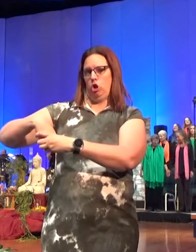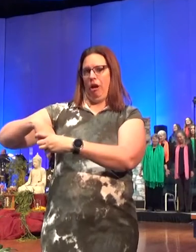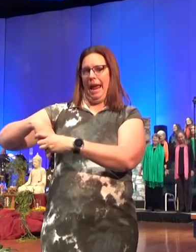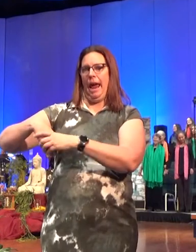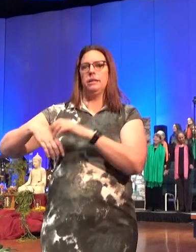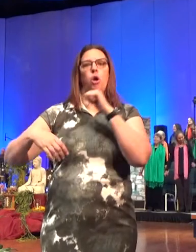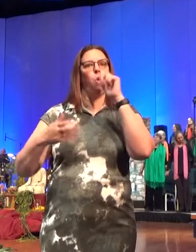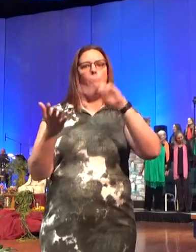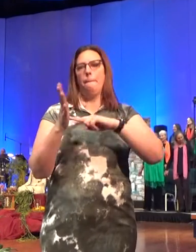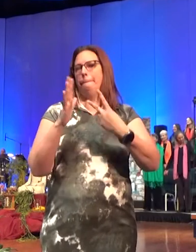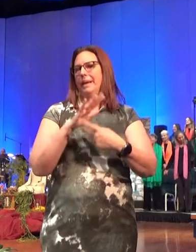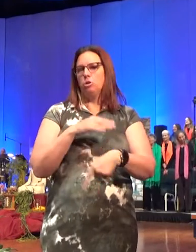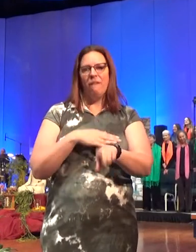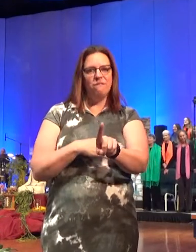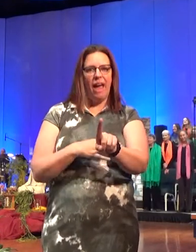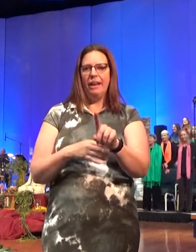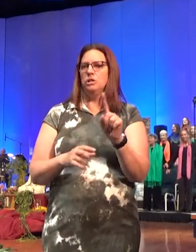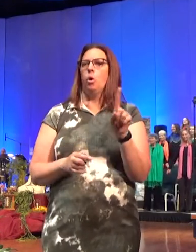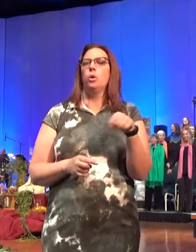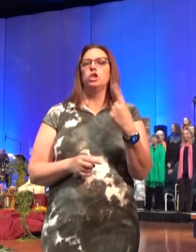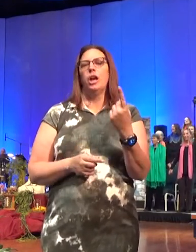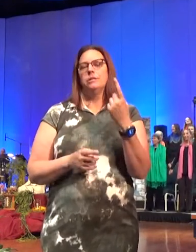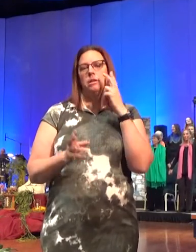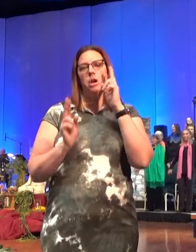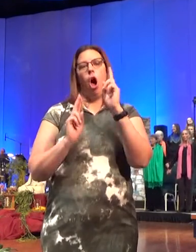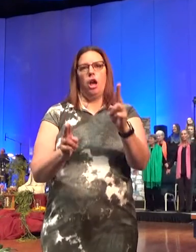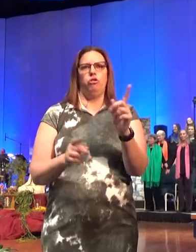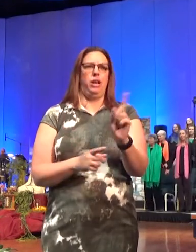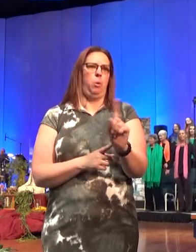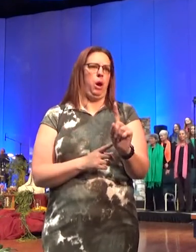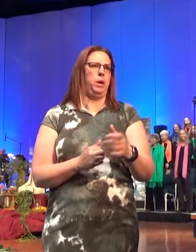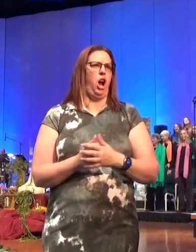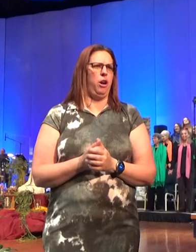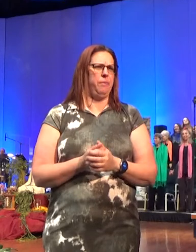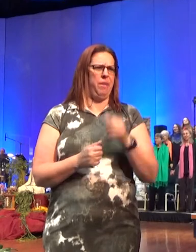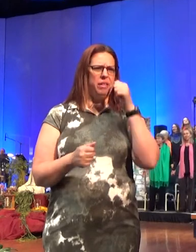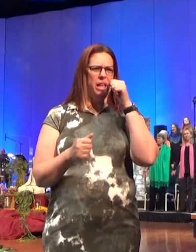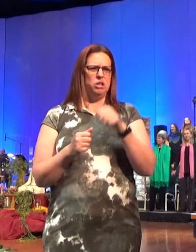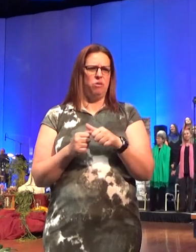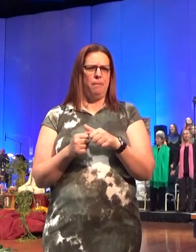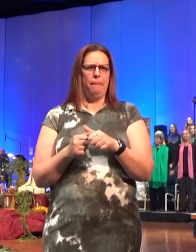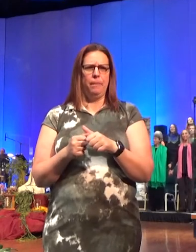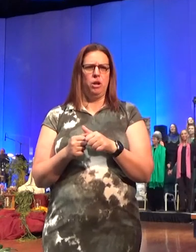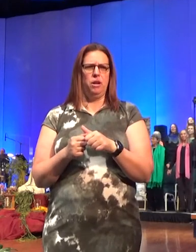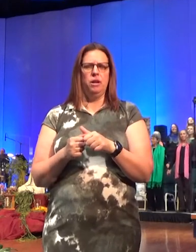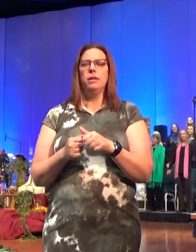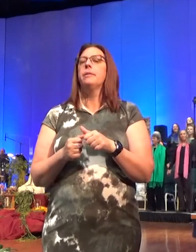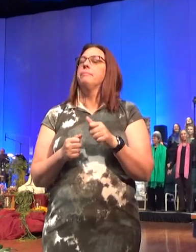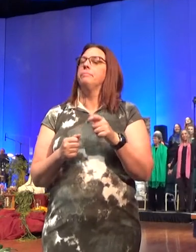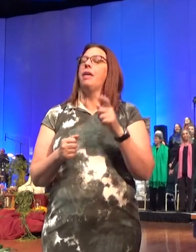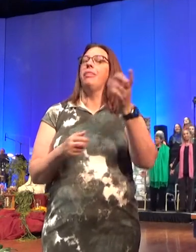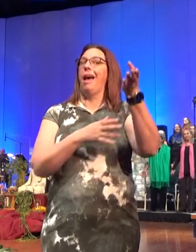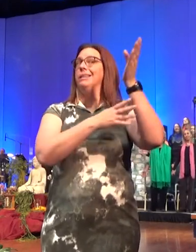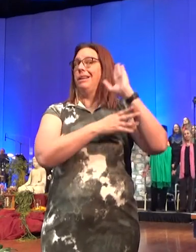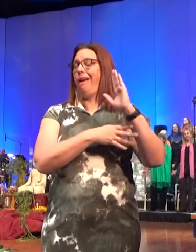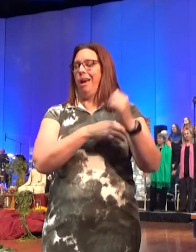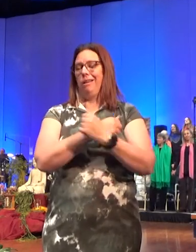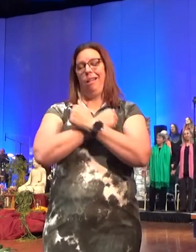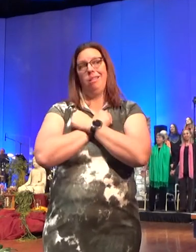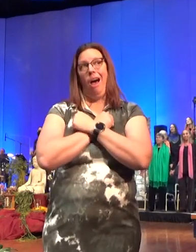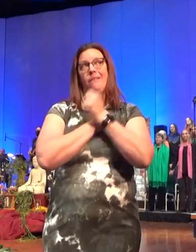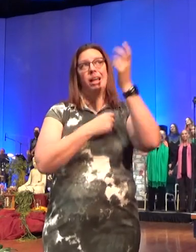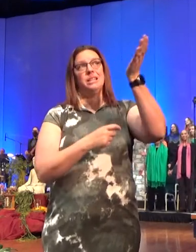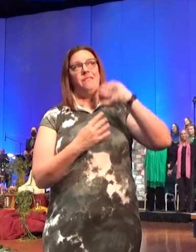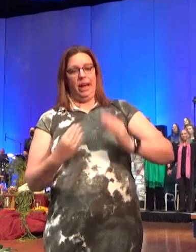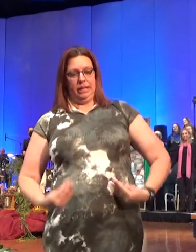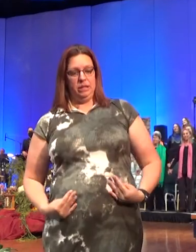offend you. We're all just honoring where we are. But let us remember right where we are, that divine love, that divine inspiration, that divine healing